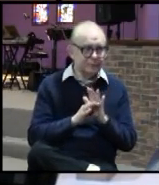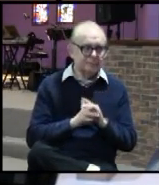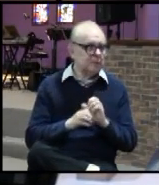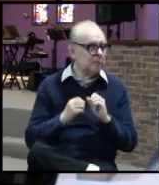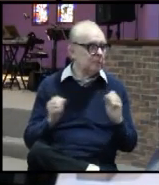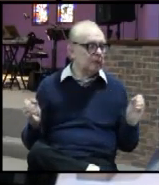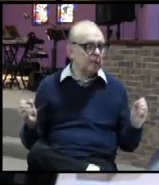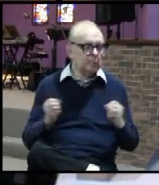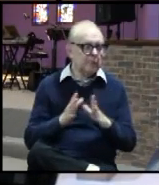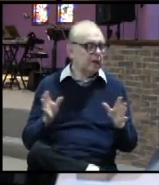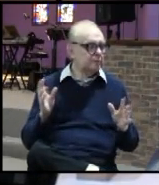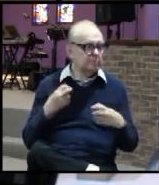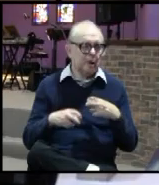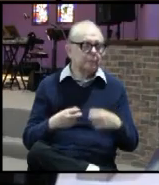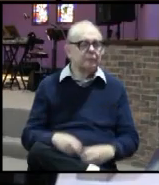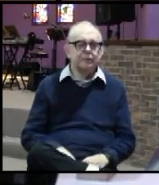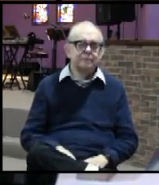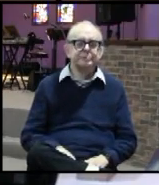blemishes.